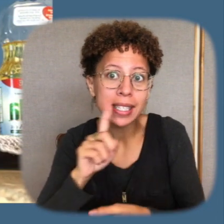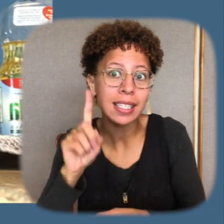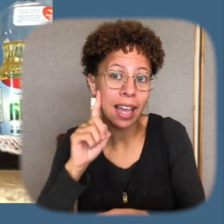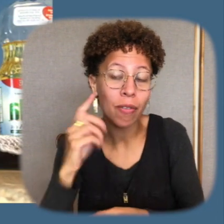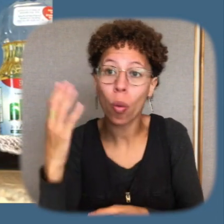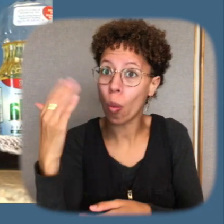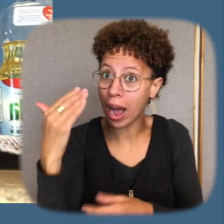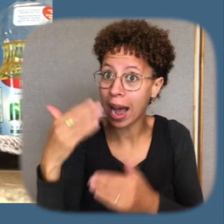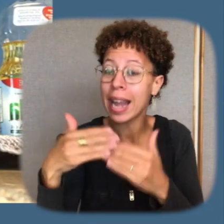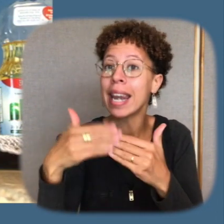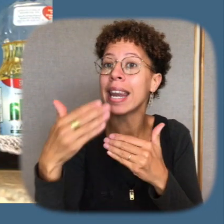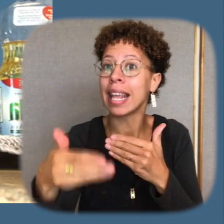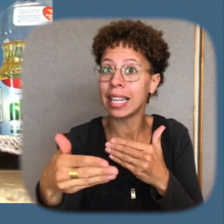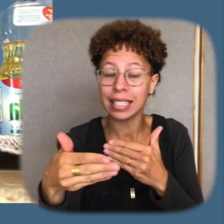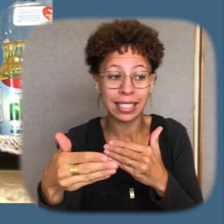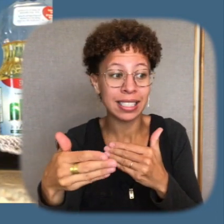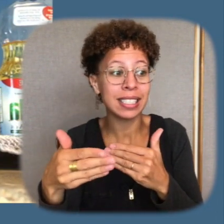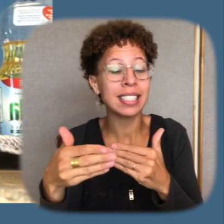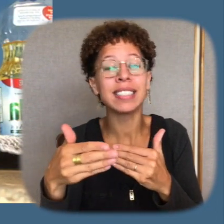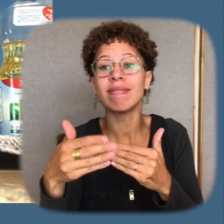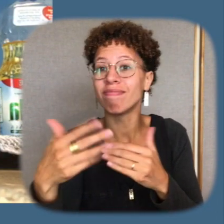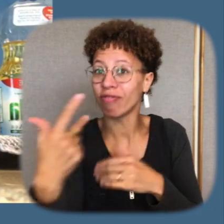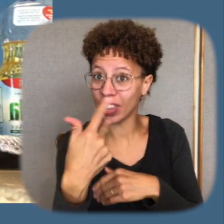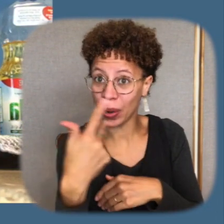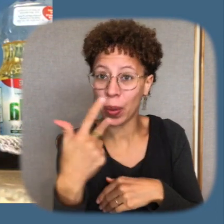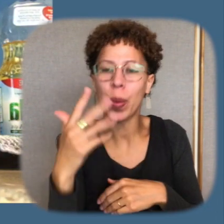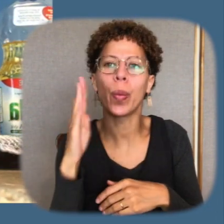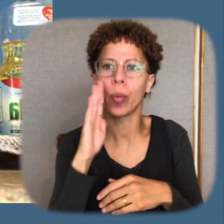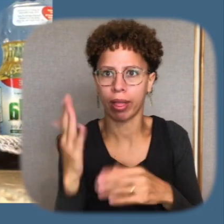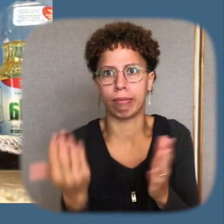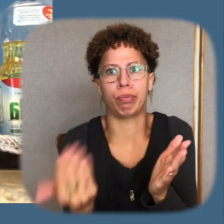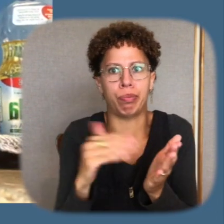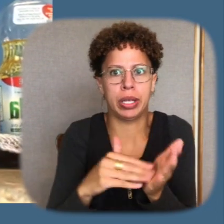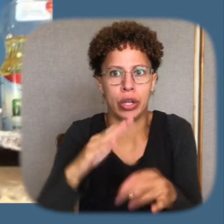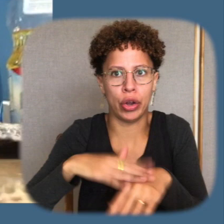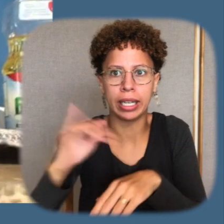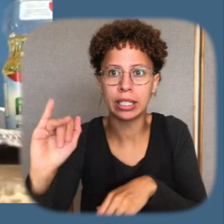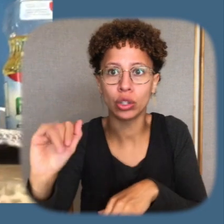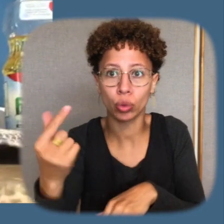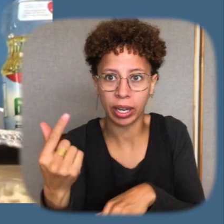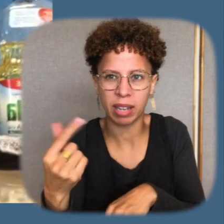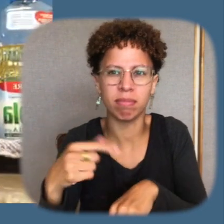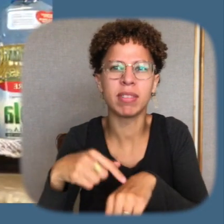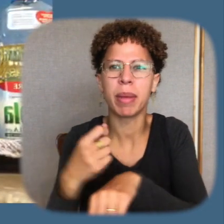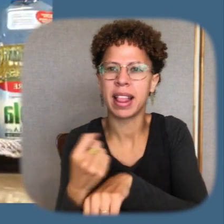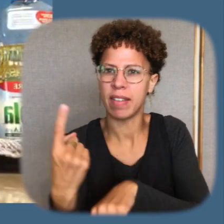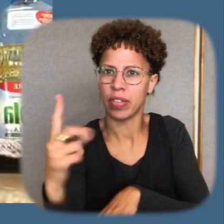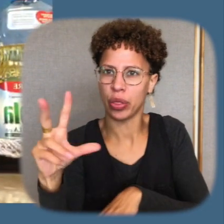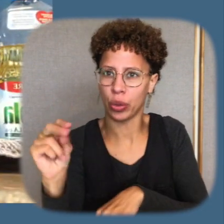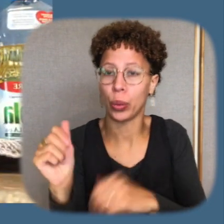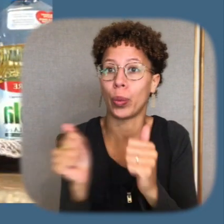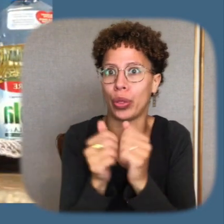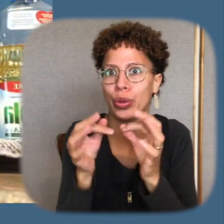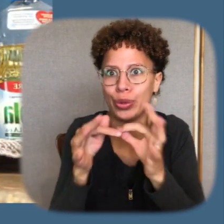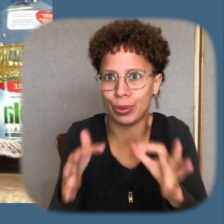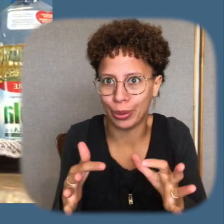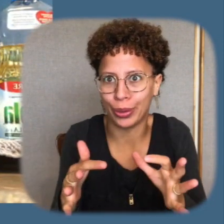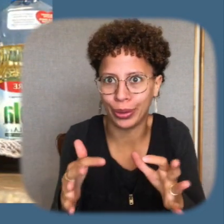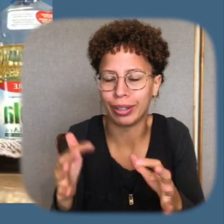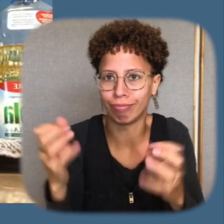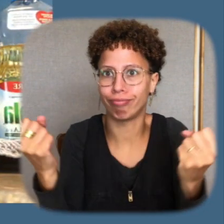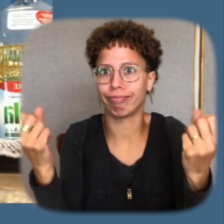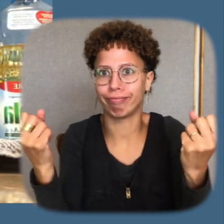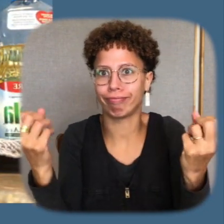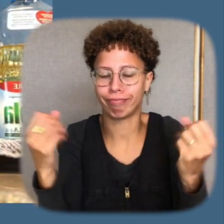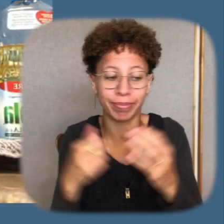be a repeat session on Instagram at 11:30 Central, and they will be interpreting with ASL. All